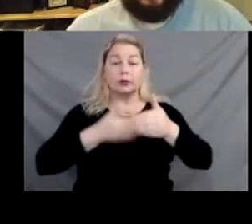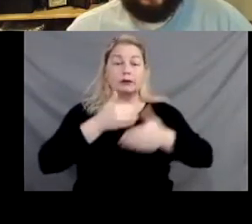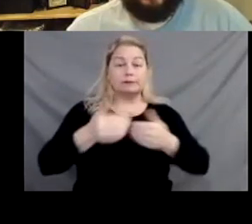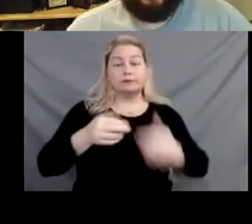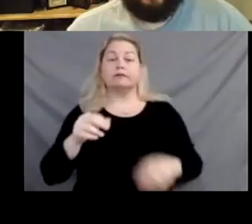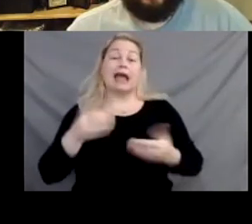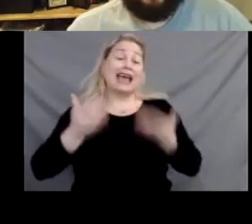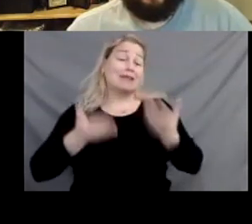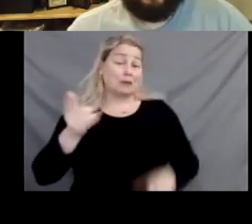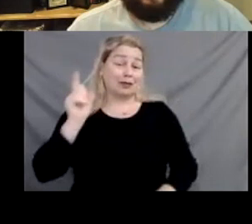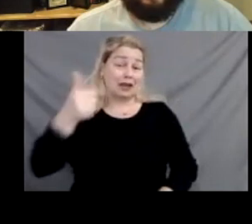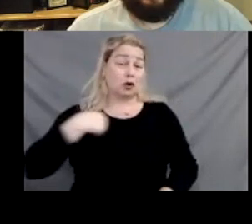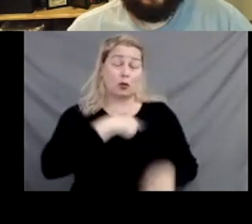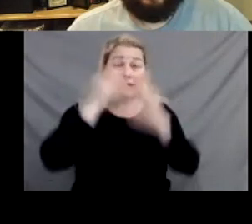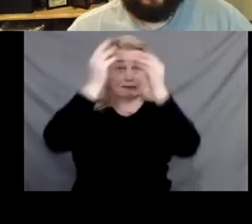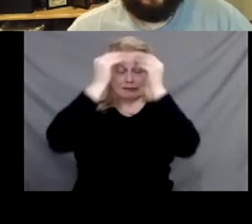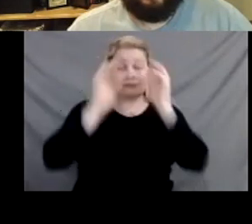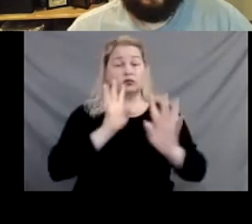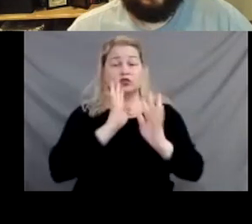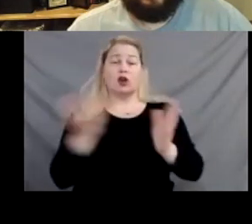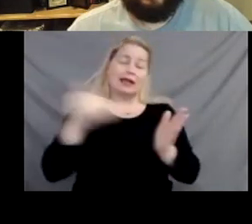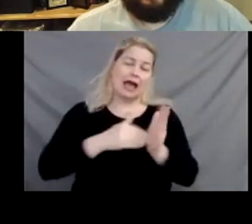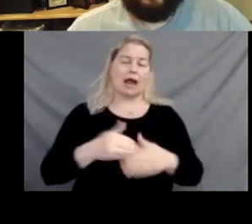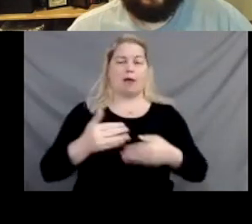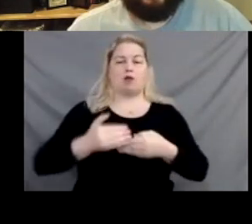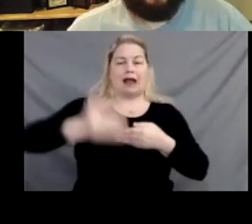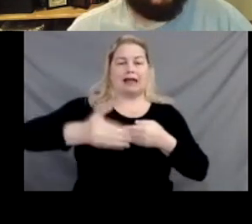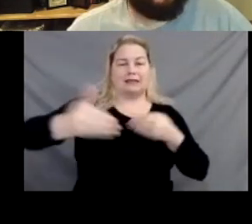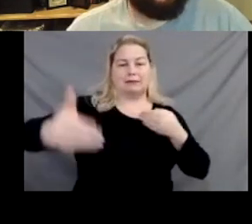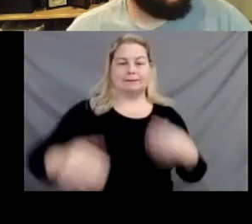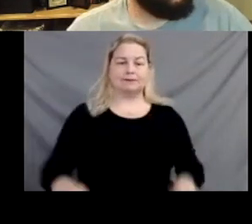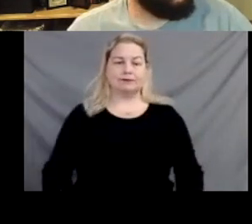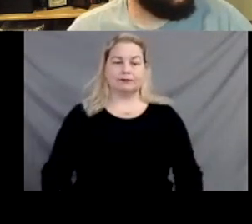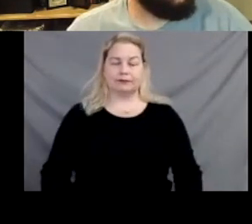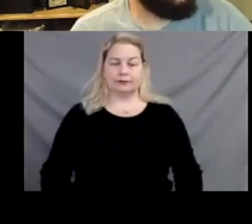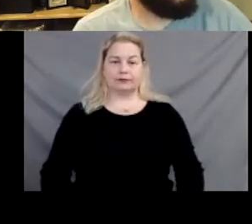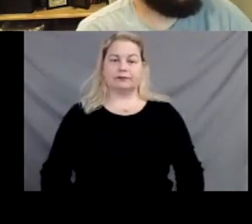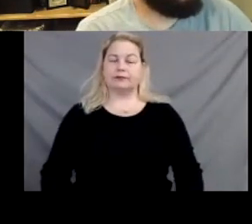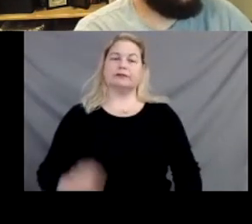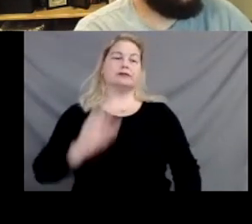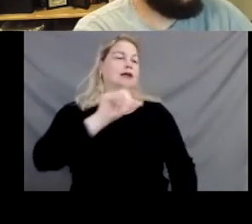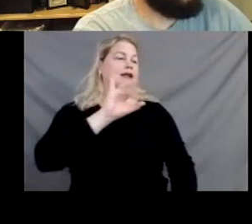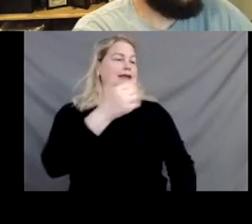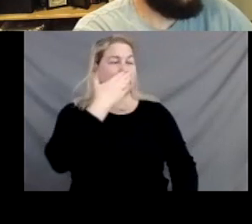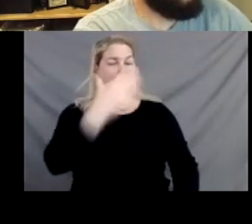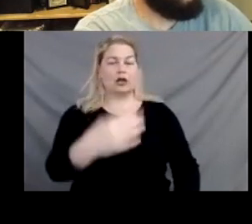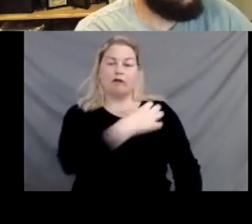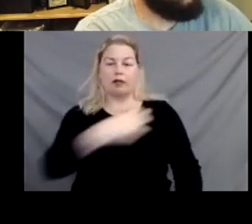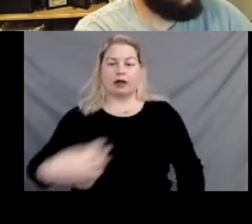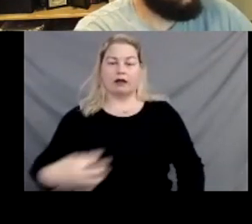come back to whatever those next steps are. Thank you for that clarification, Mayor Jones. Very